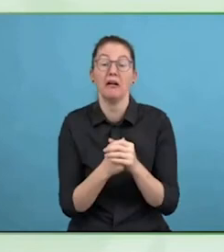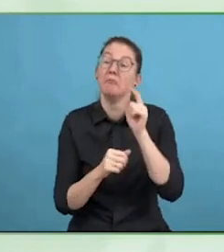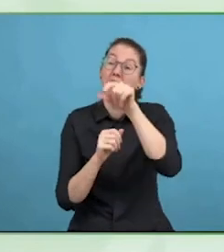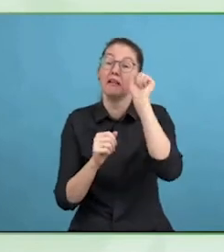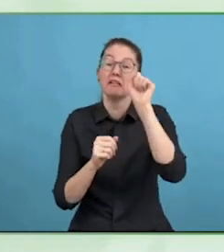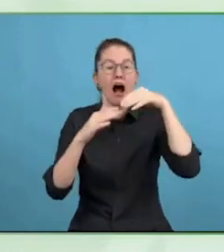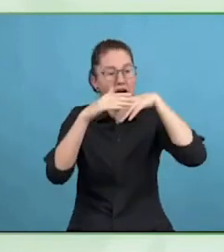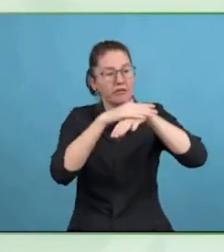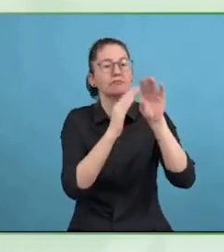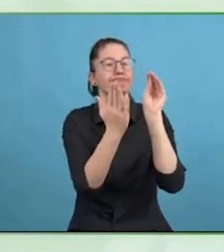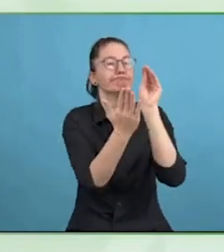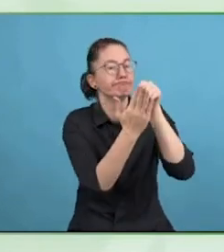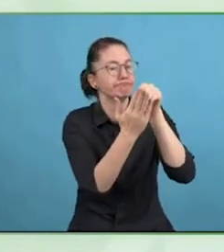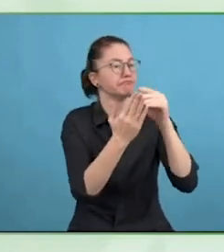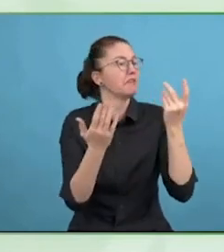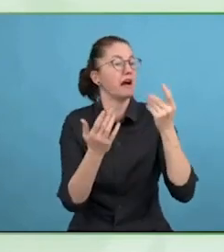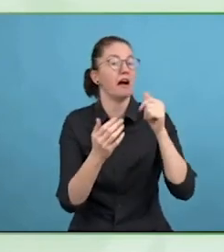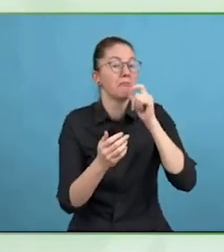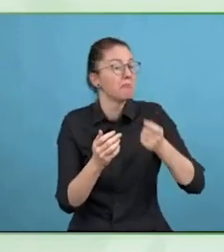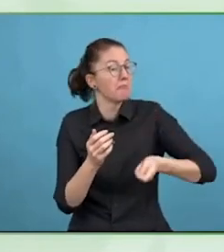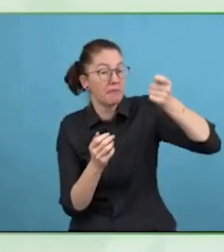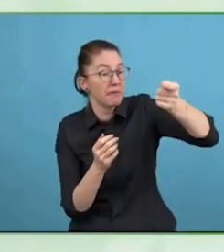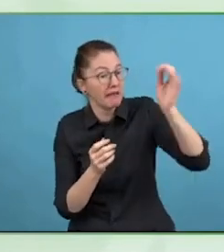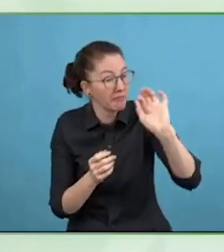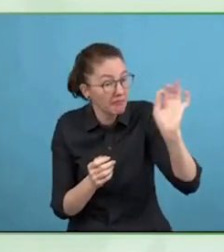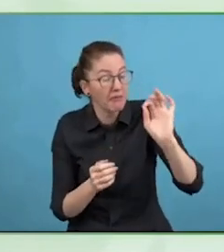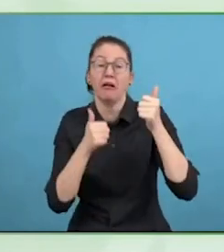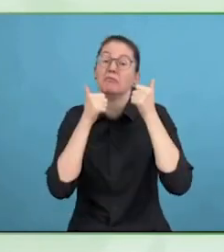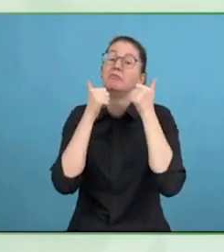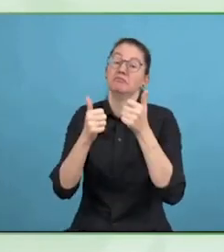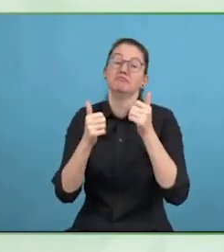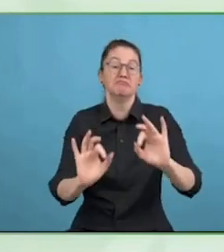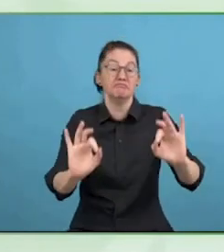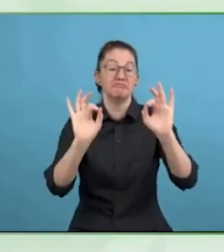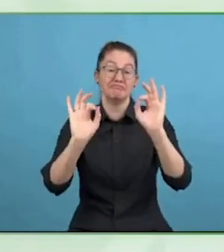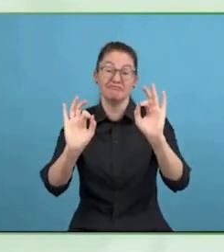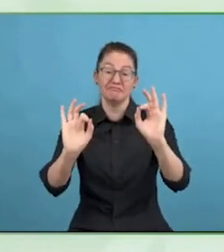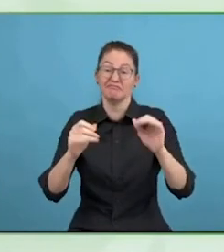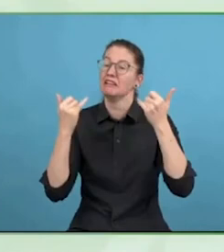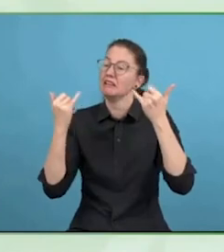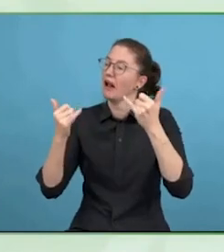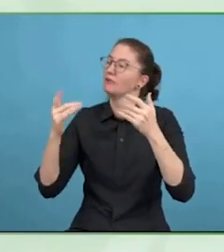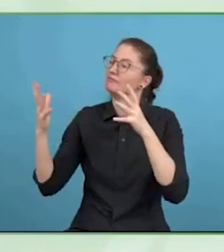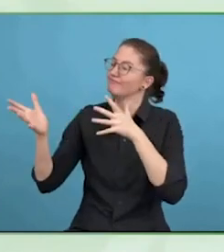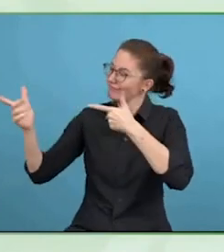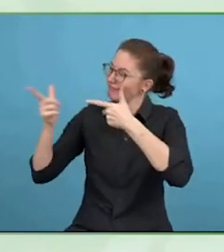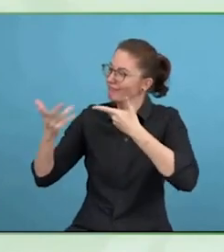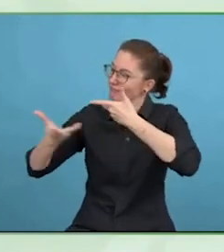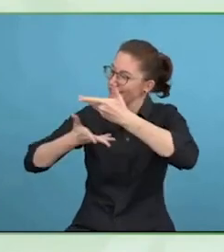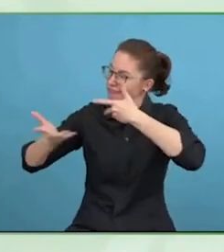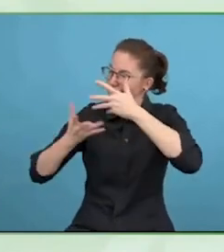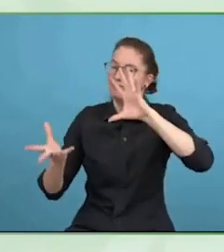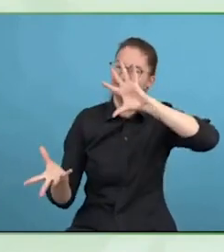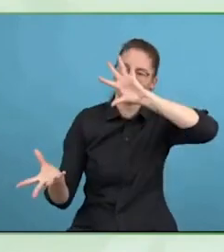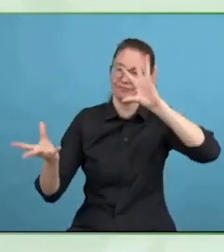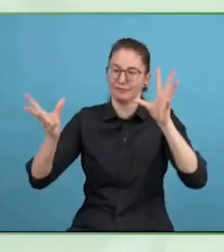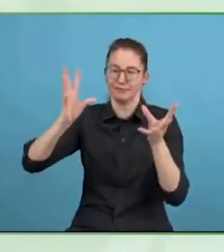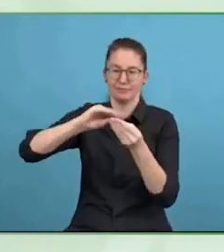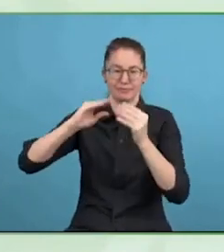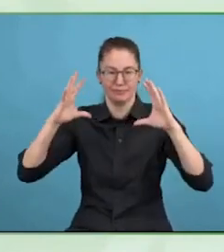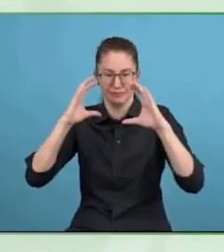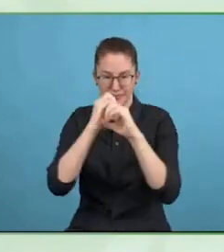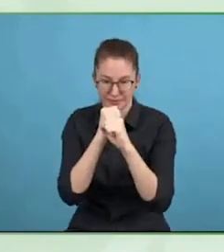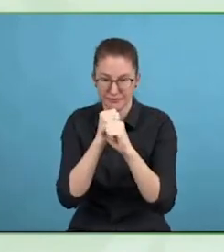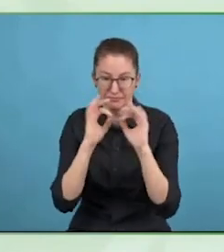Any idea on number of people that used it already, or people that visited the site? You have data on